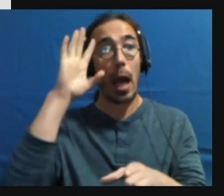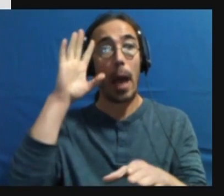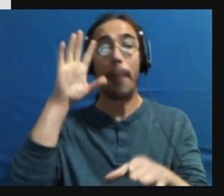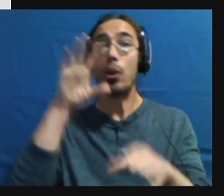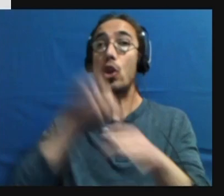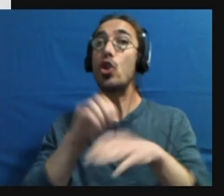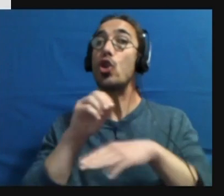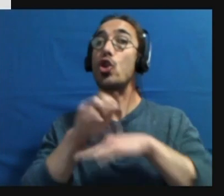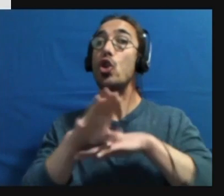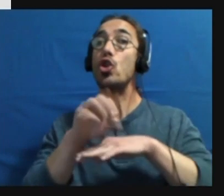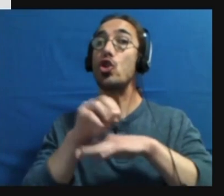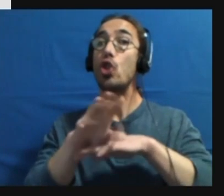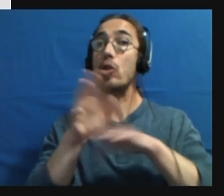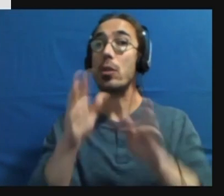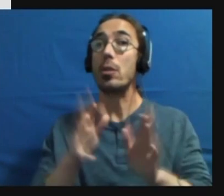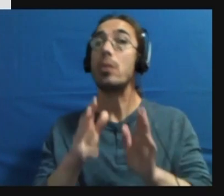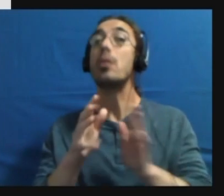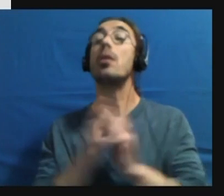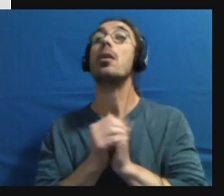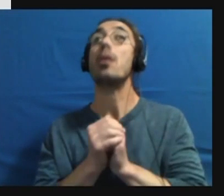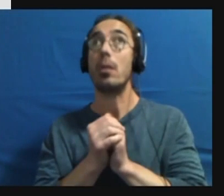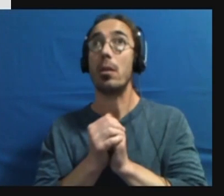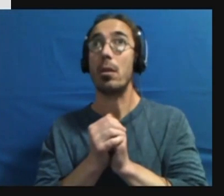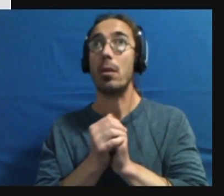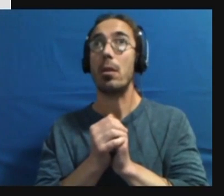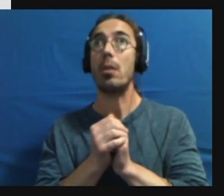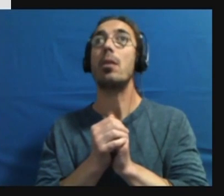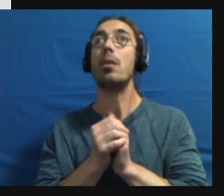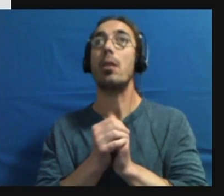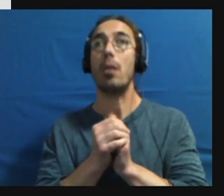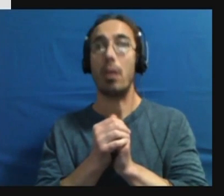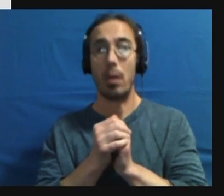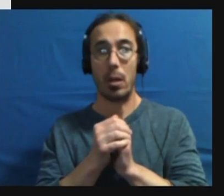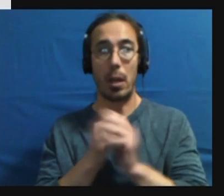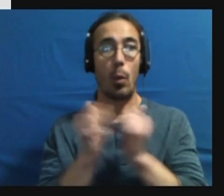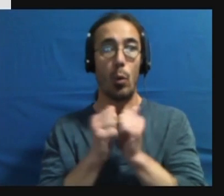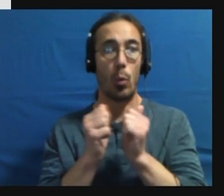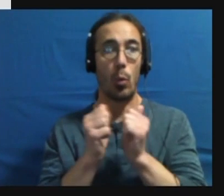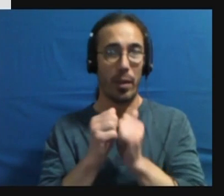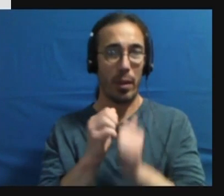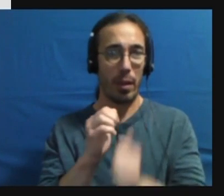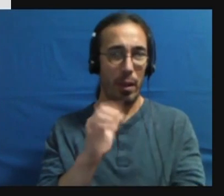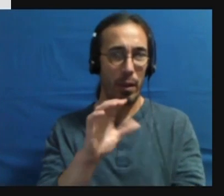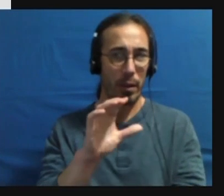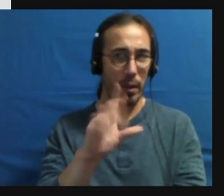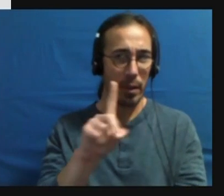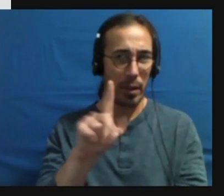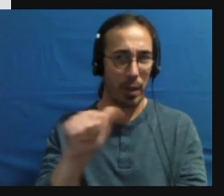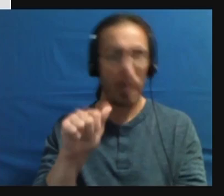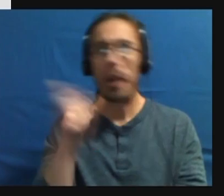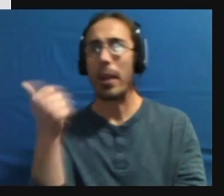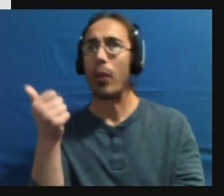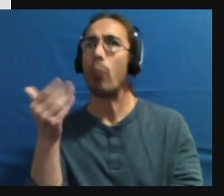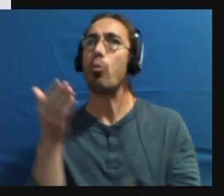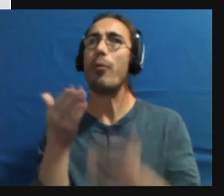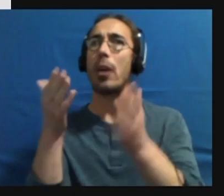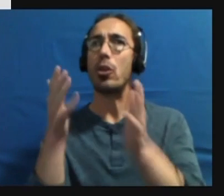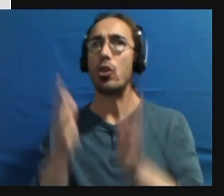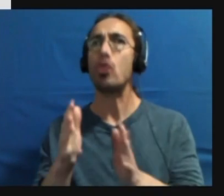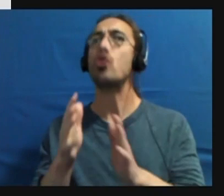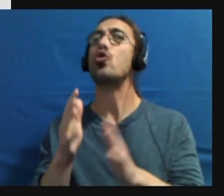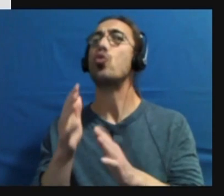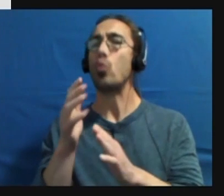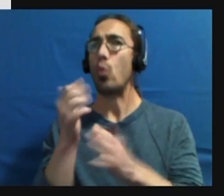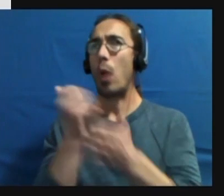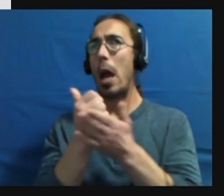I primarily work with BCBAs and other service providers to understand